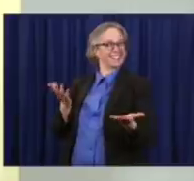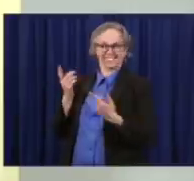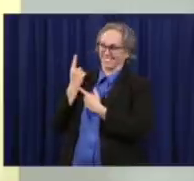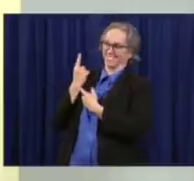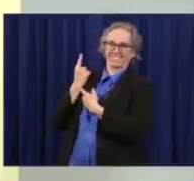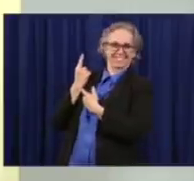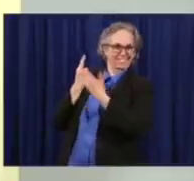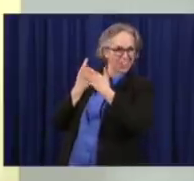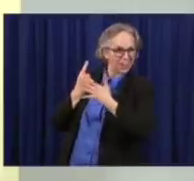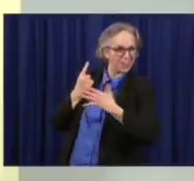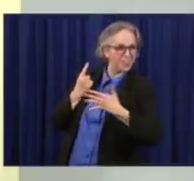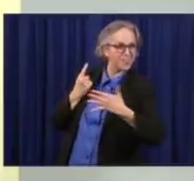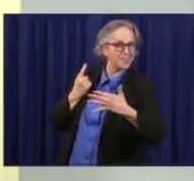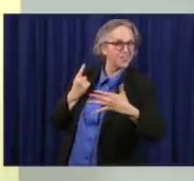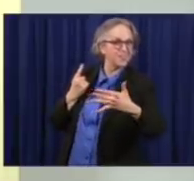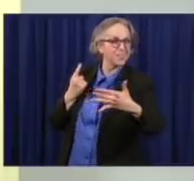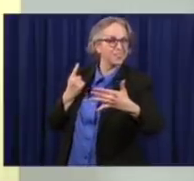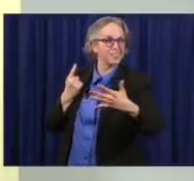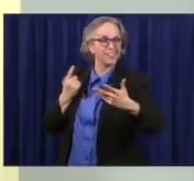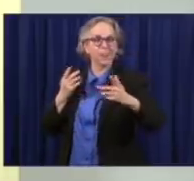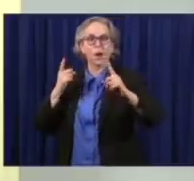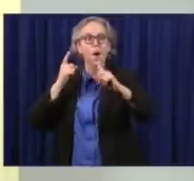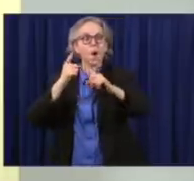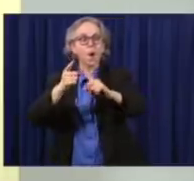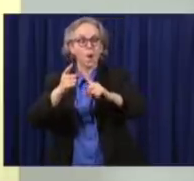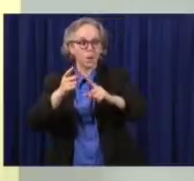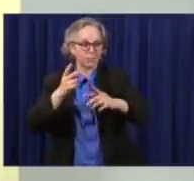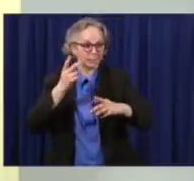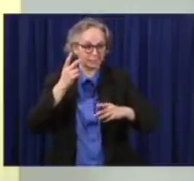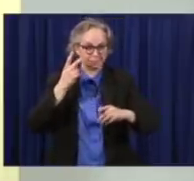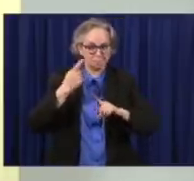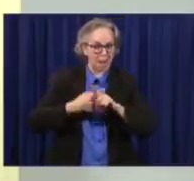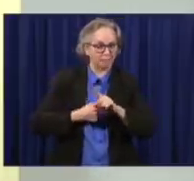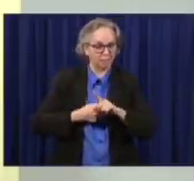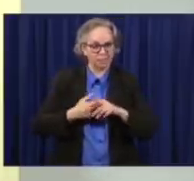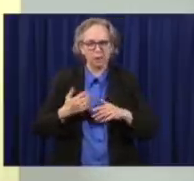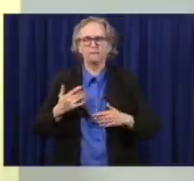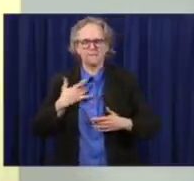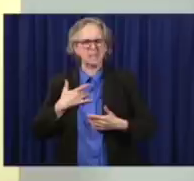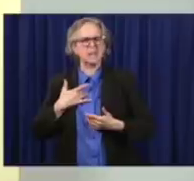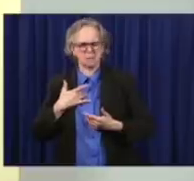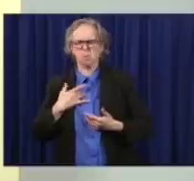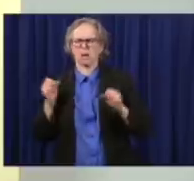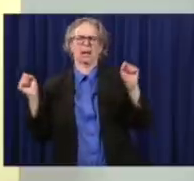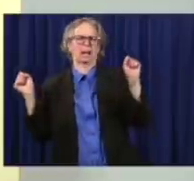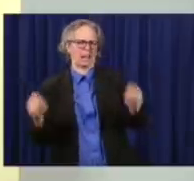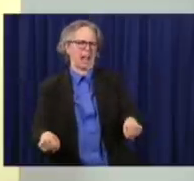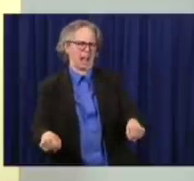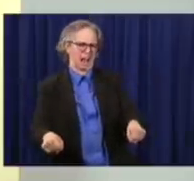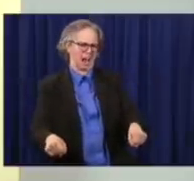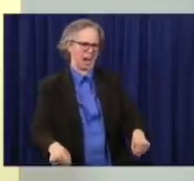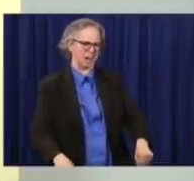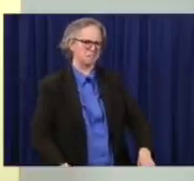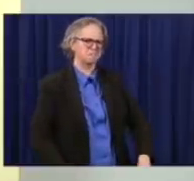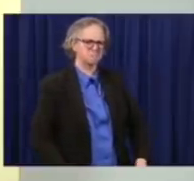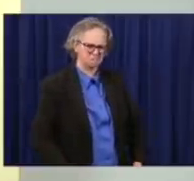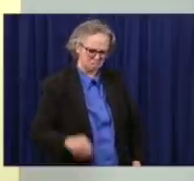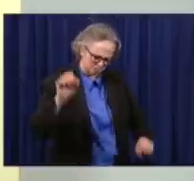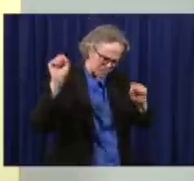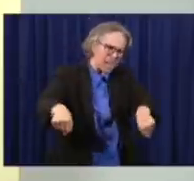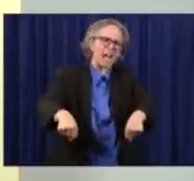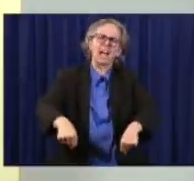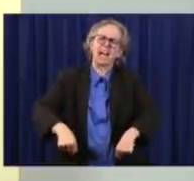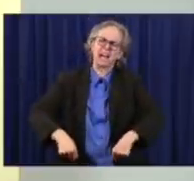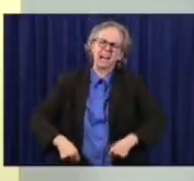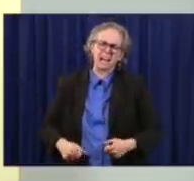we all have great aspirations for what can happen during this month. And I believe it can. I believe it can. I believe we can do lots of great things to move us